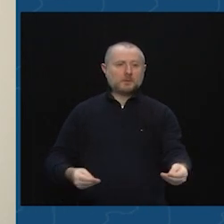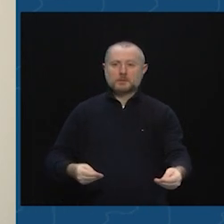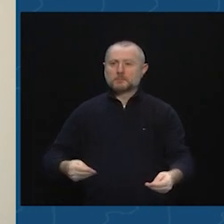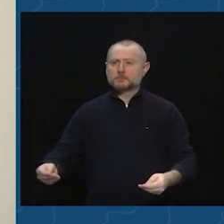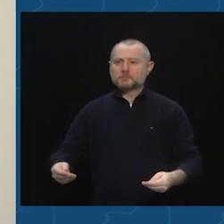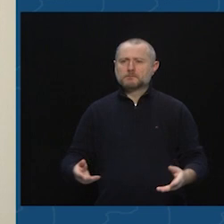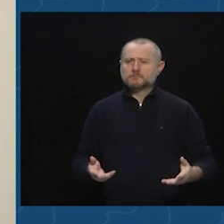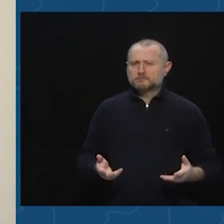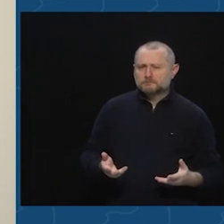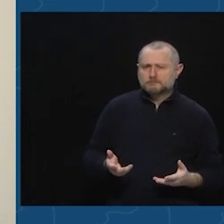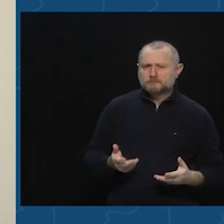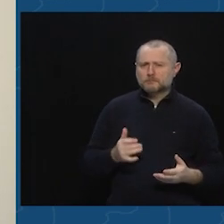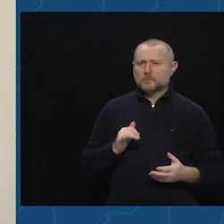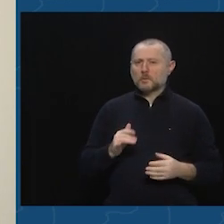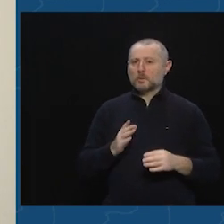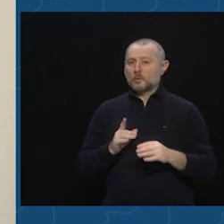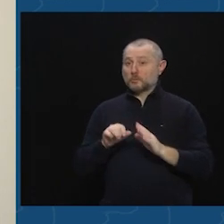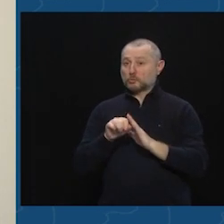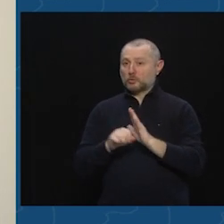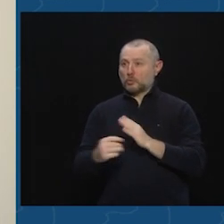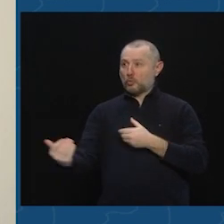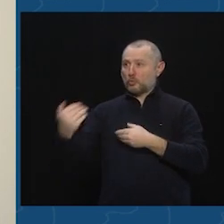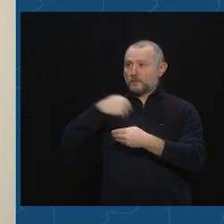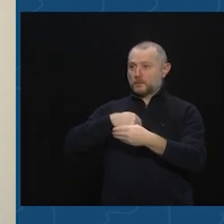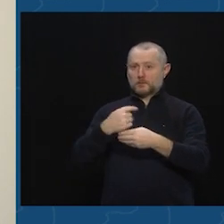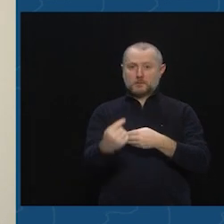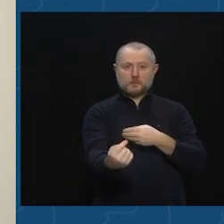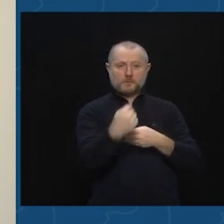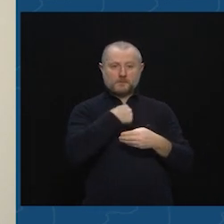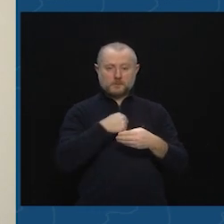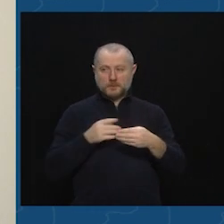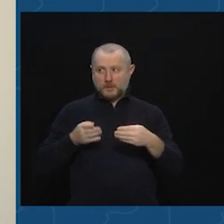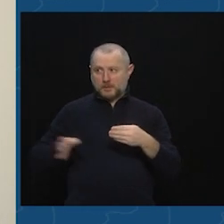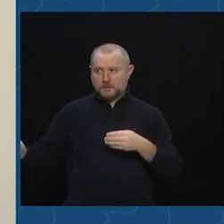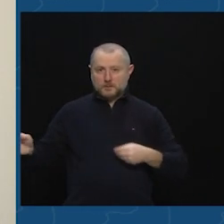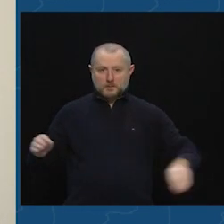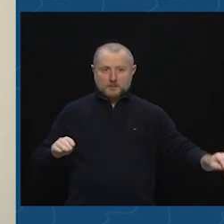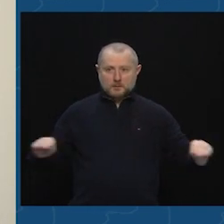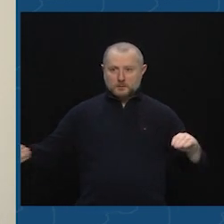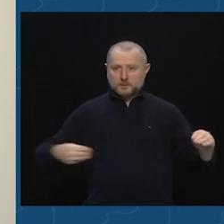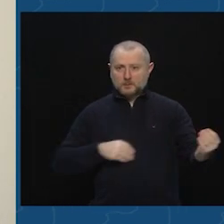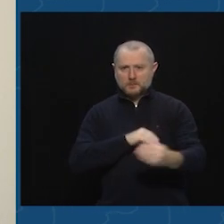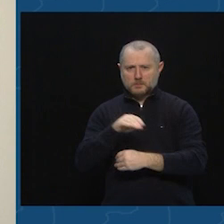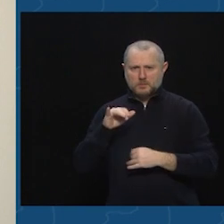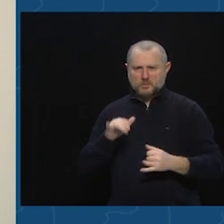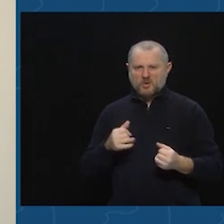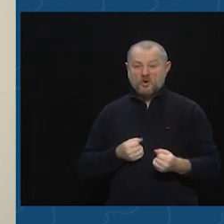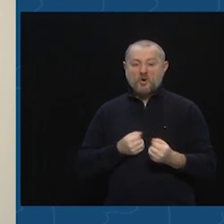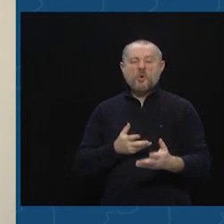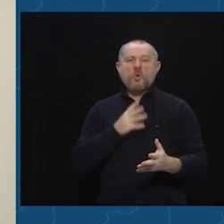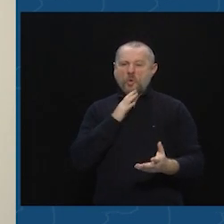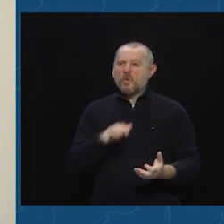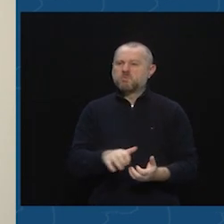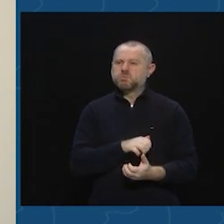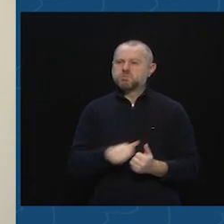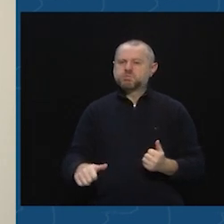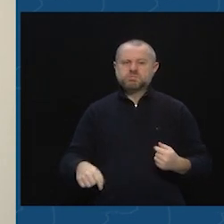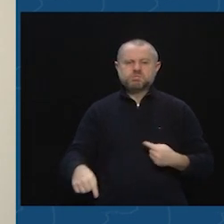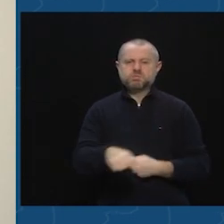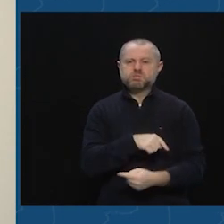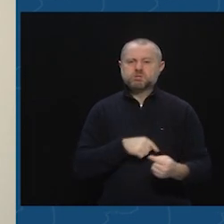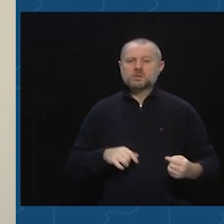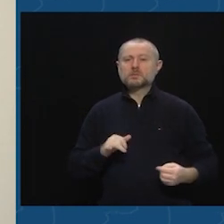lines into a number of our states, which are then ending up causing so much destruction? That is the work we're doing. I'm